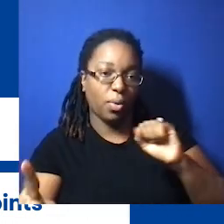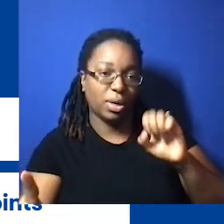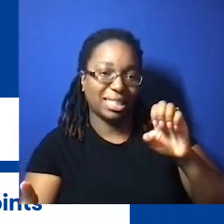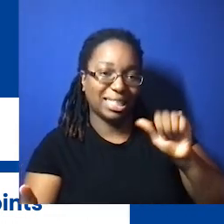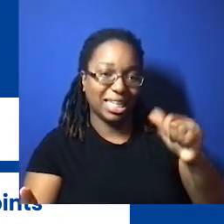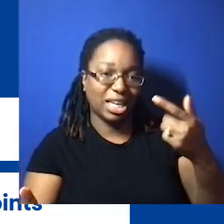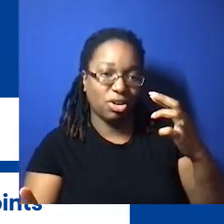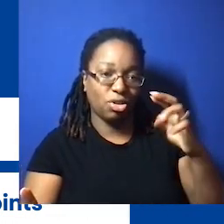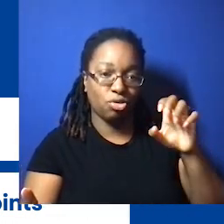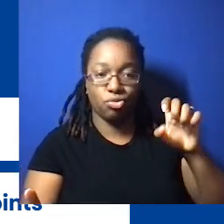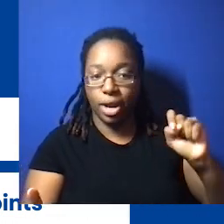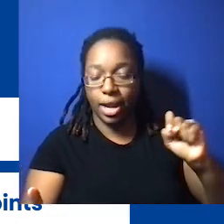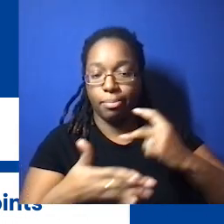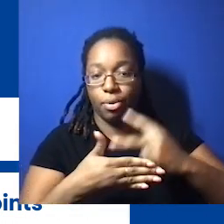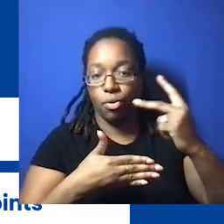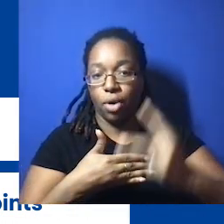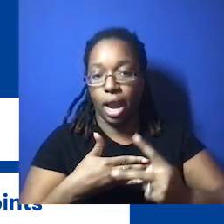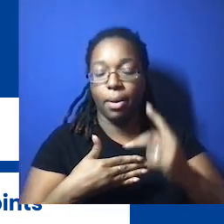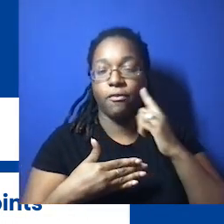large.